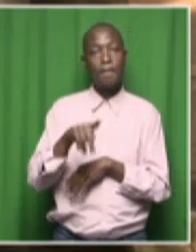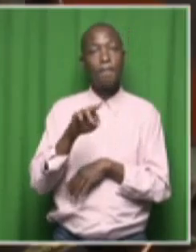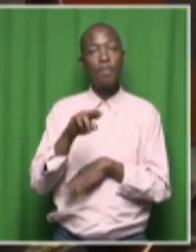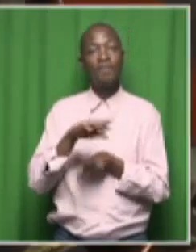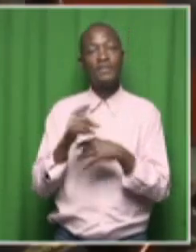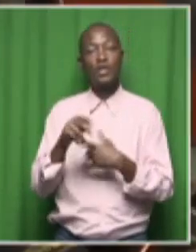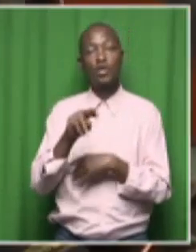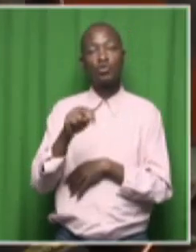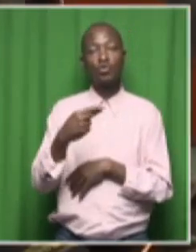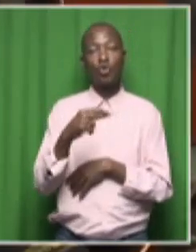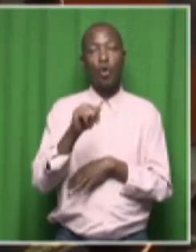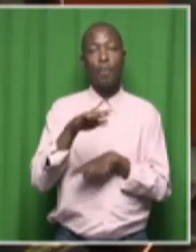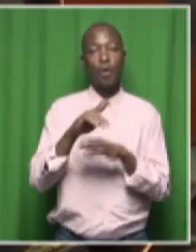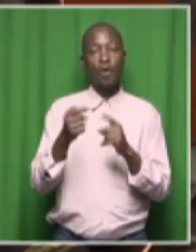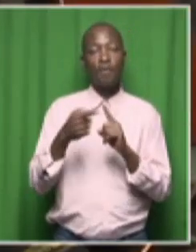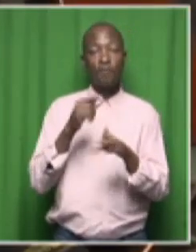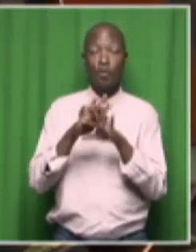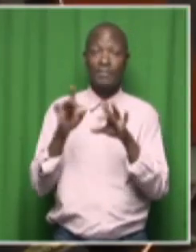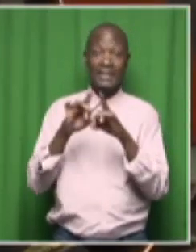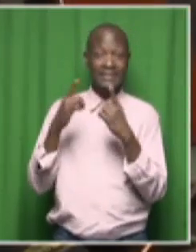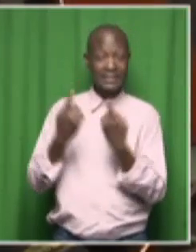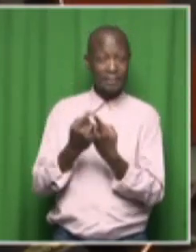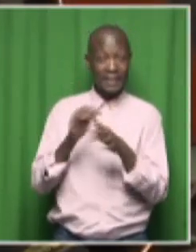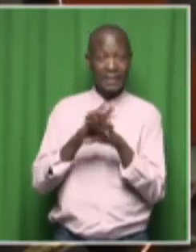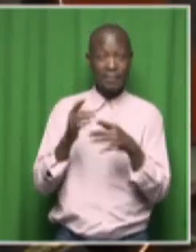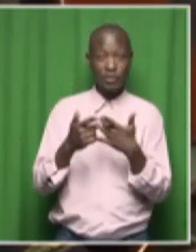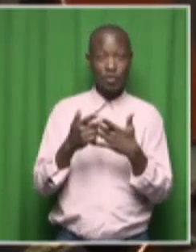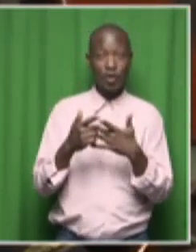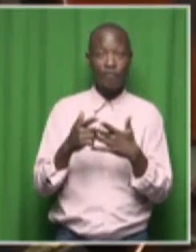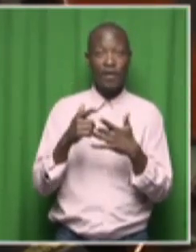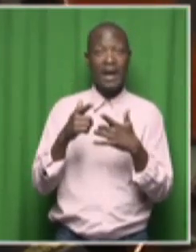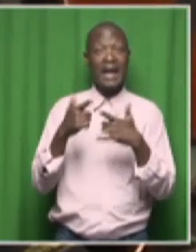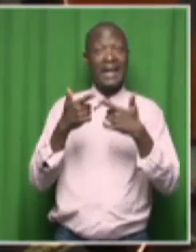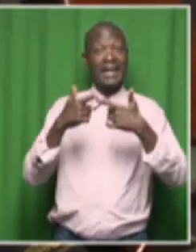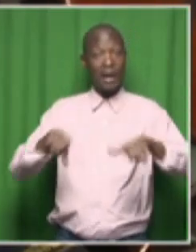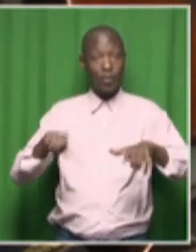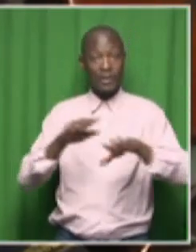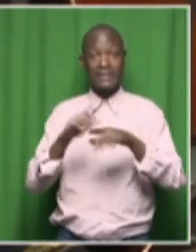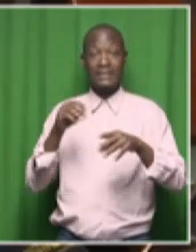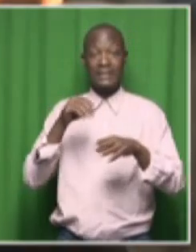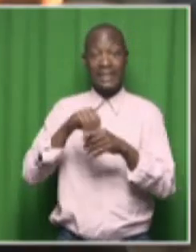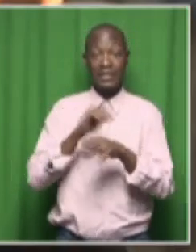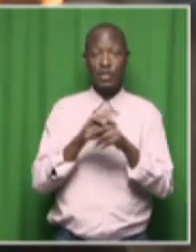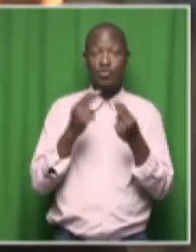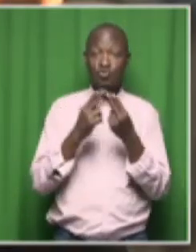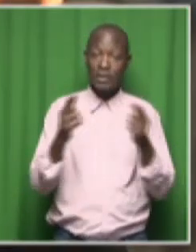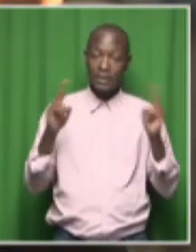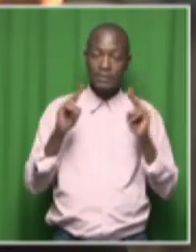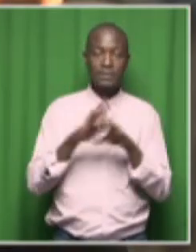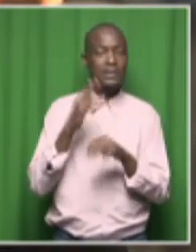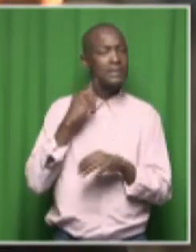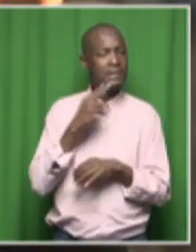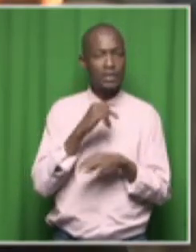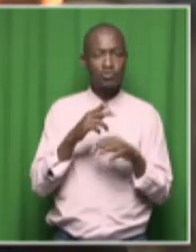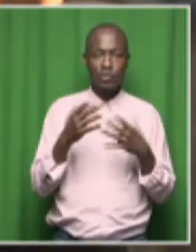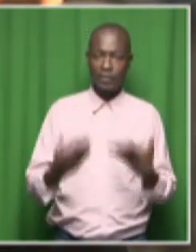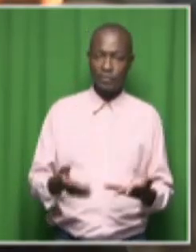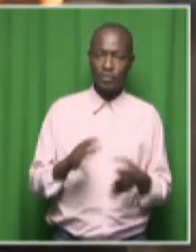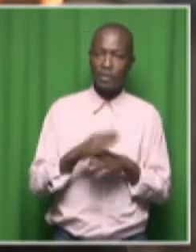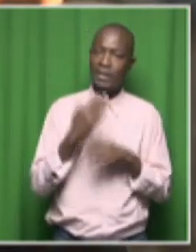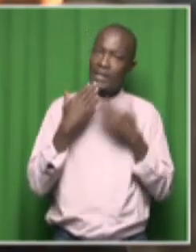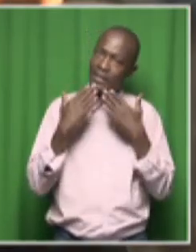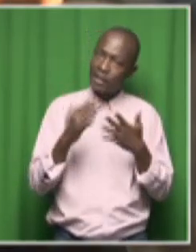Nkosinathi Ngcobo from the Department of Linguistics and Modern Languages at UNISA. It's so nice to have you, and thank you for coming